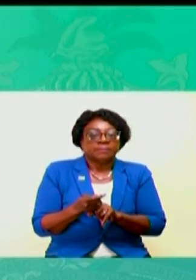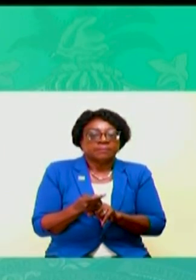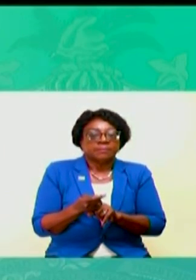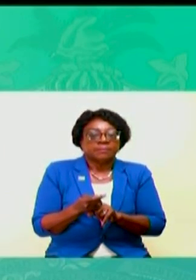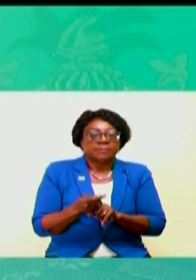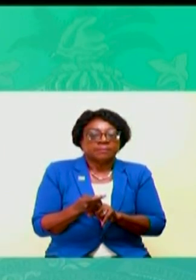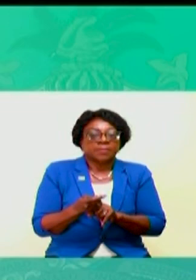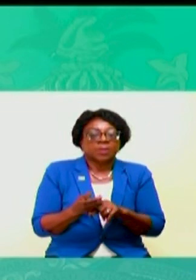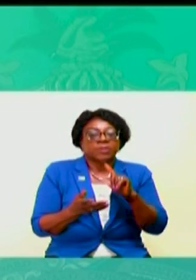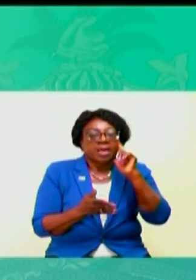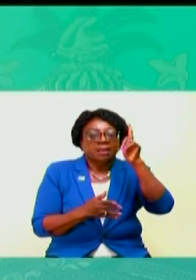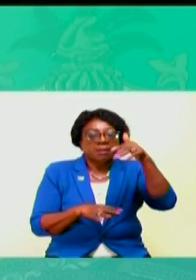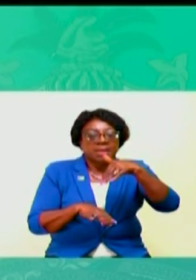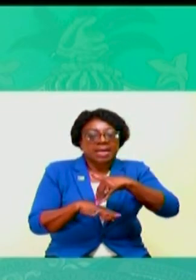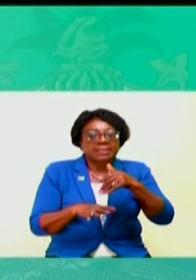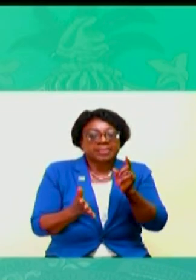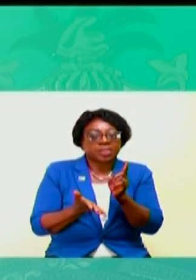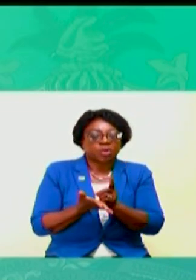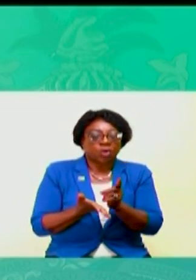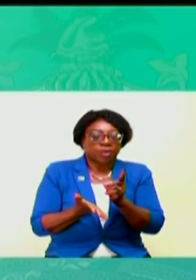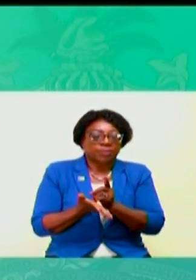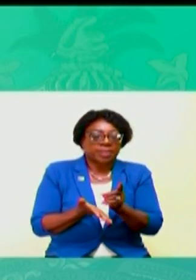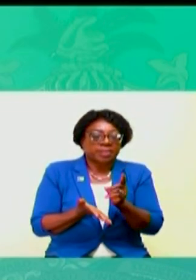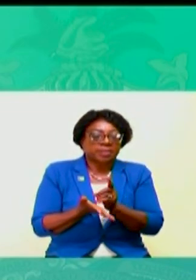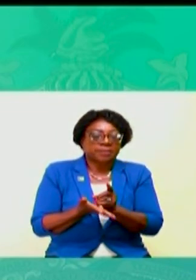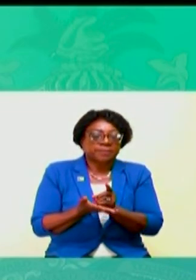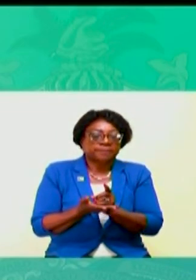When I look at this document,